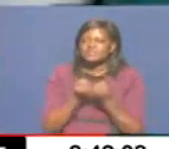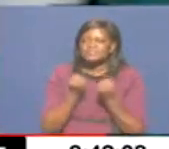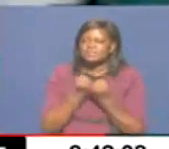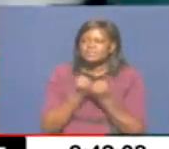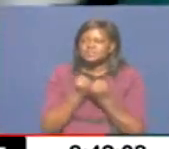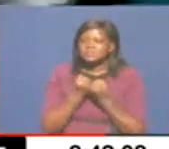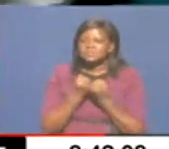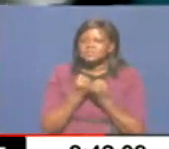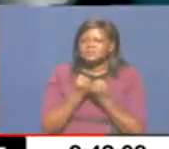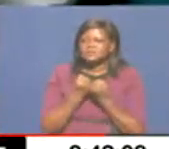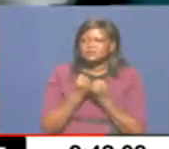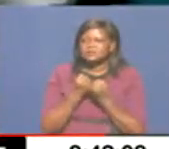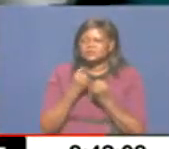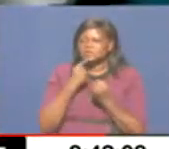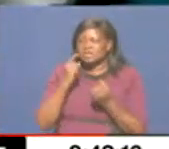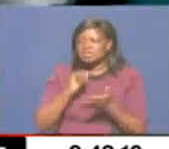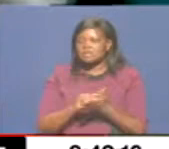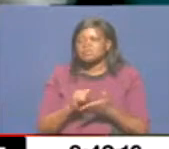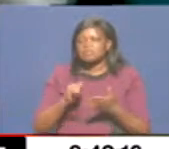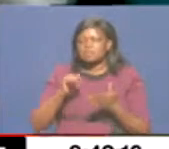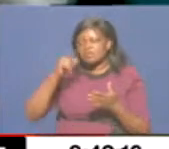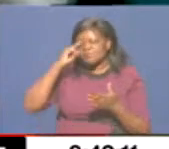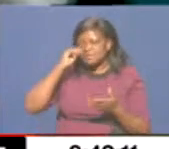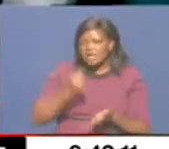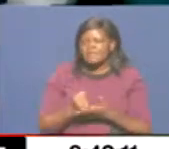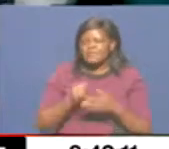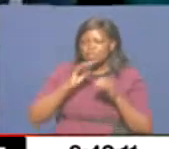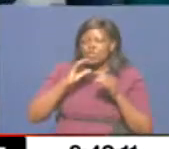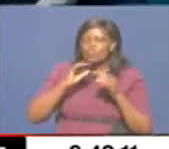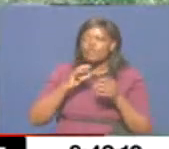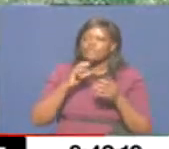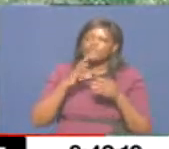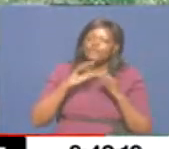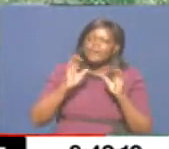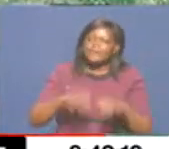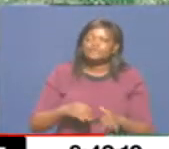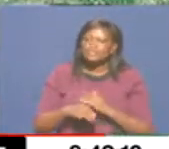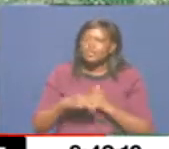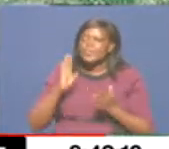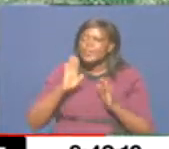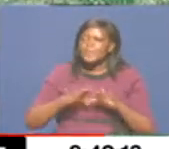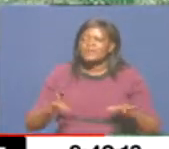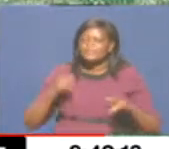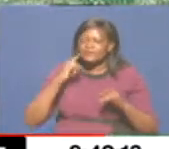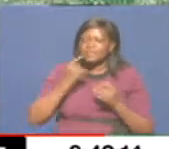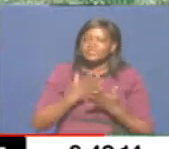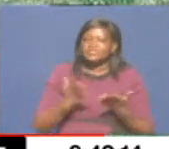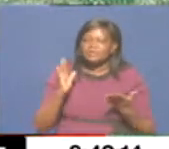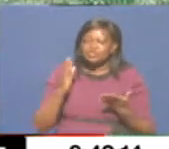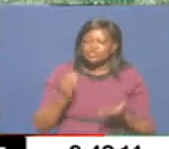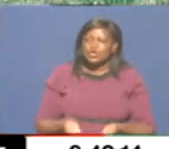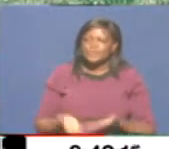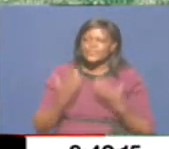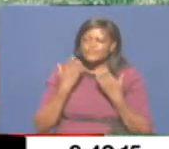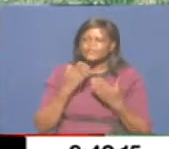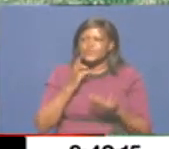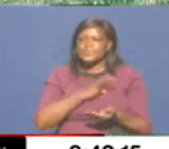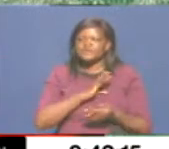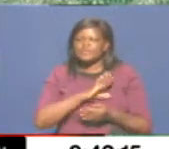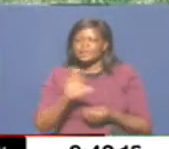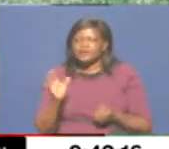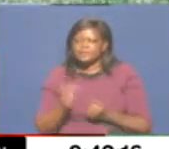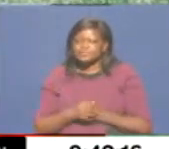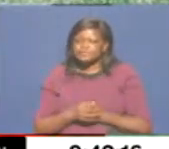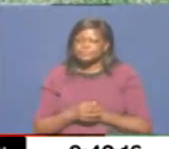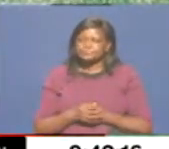Ramadhani, urged the government to help cotton farmers access more markets for their products to improve their returns. Commercialization